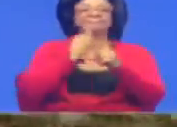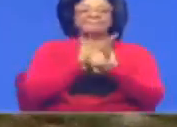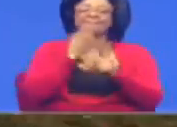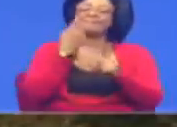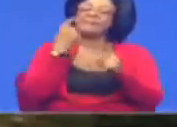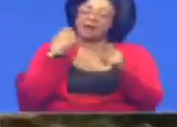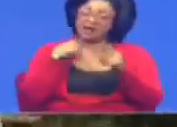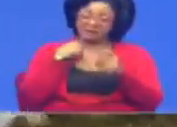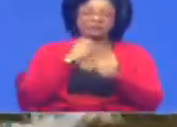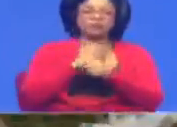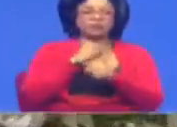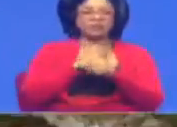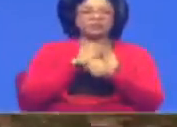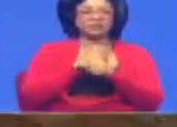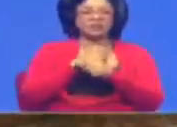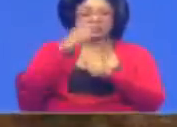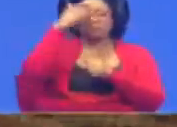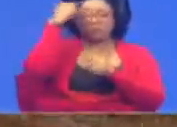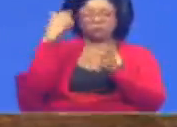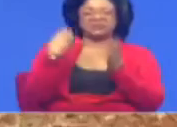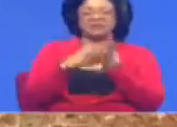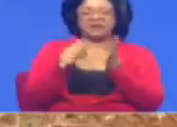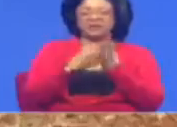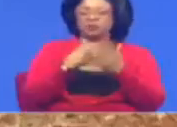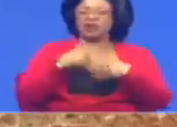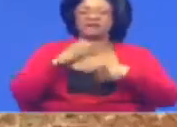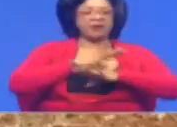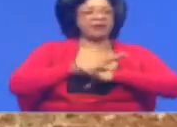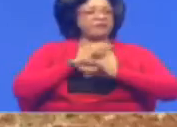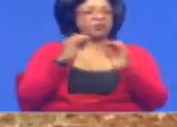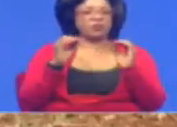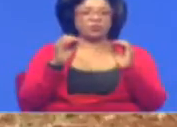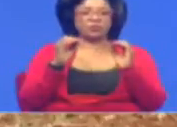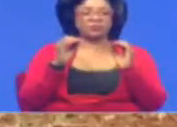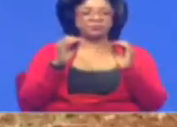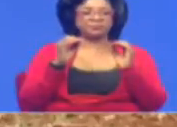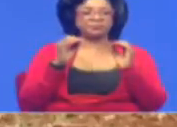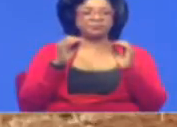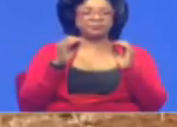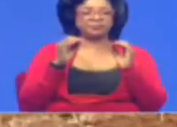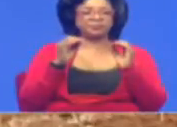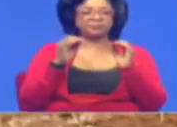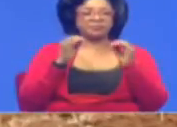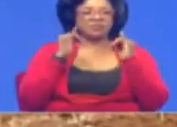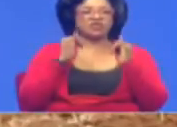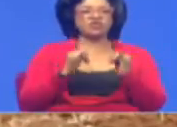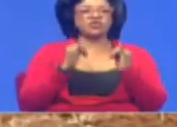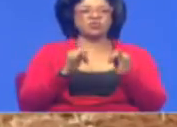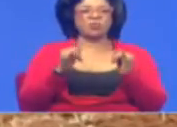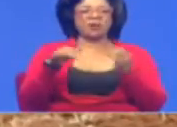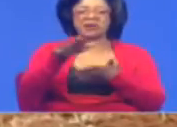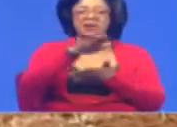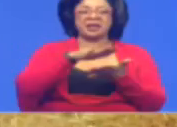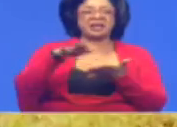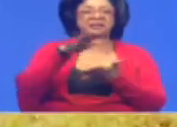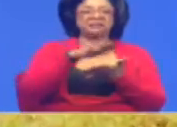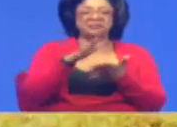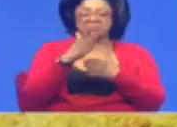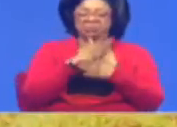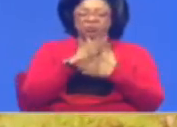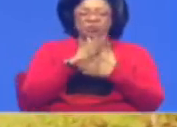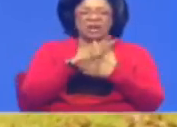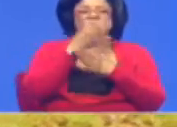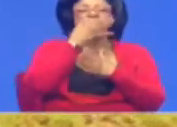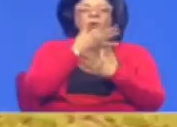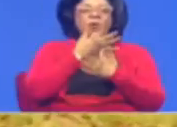forced to take up due to financial constraints. Here, where new graves are dug in between the old ones. First of all,